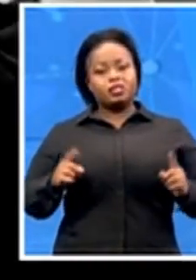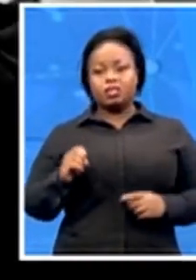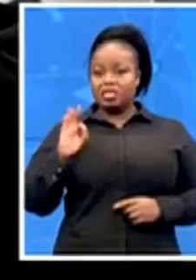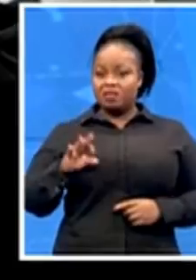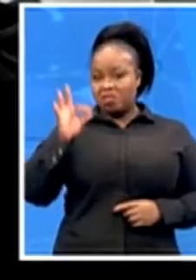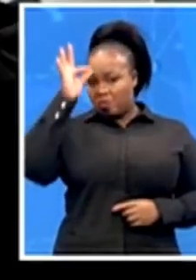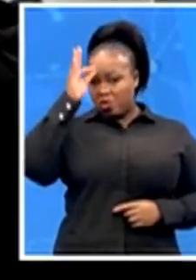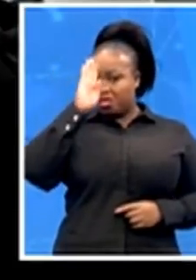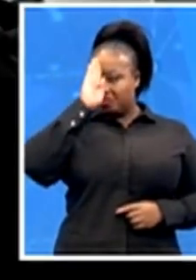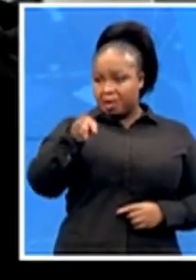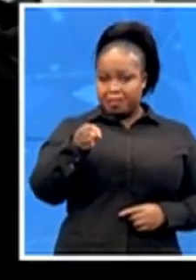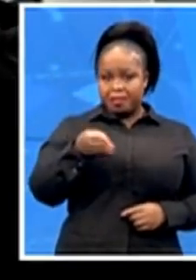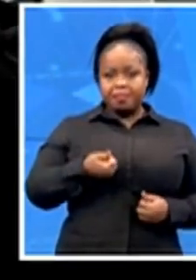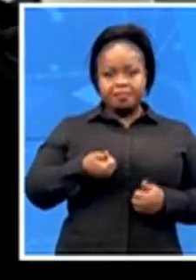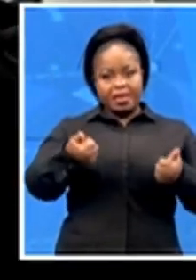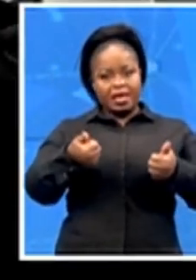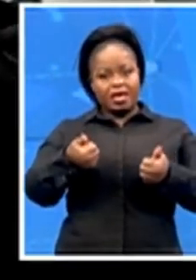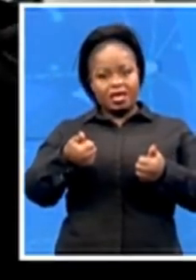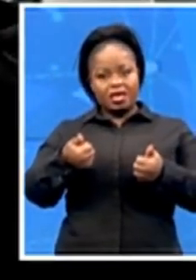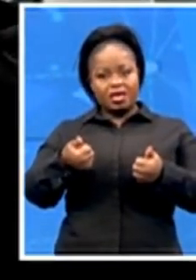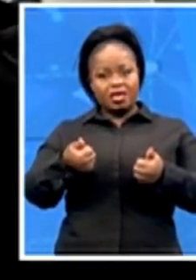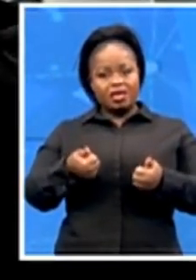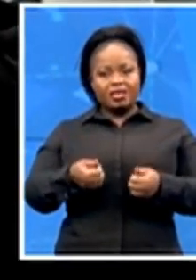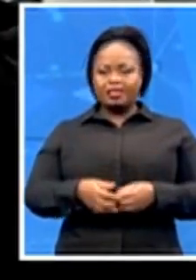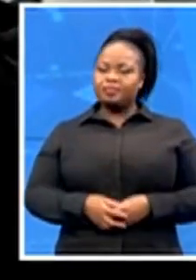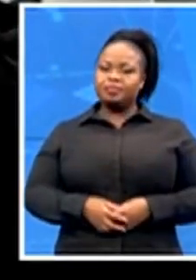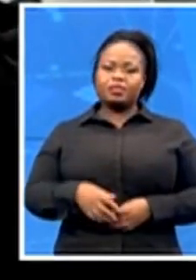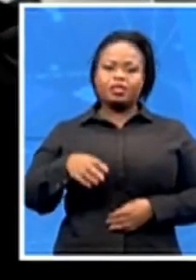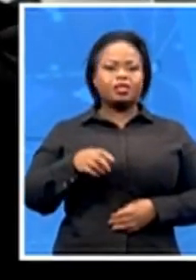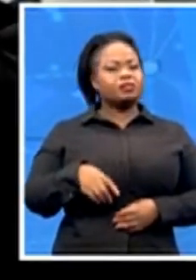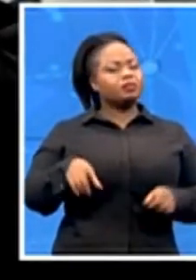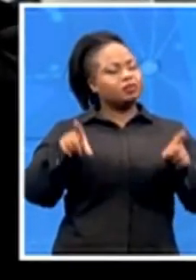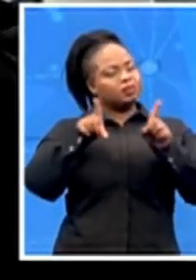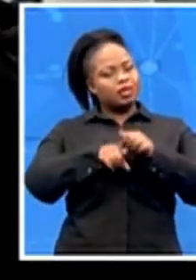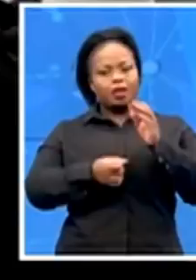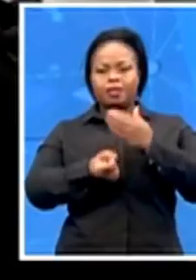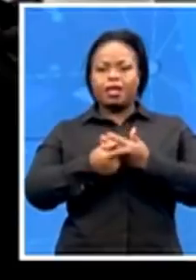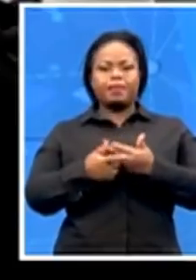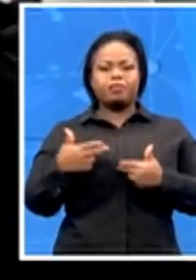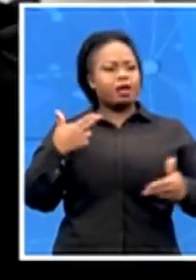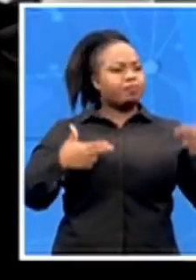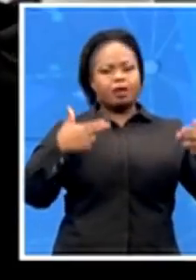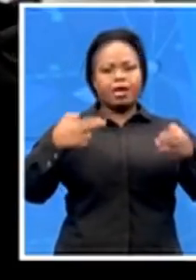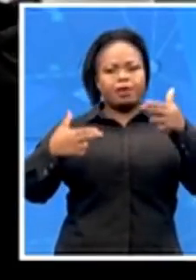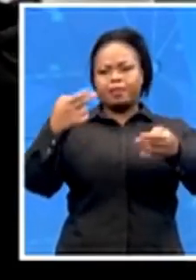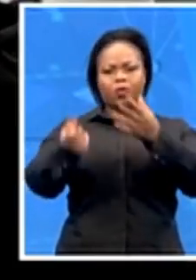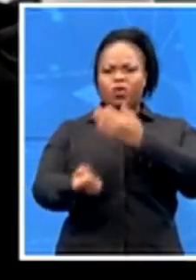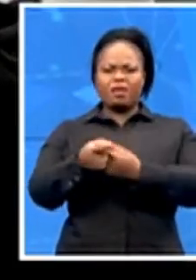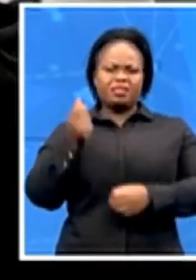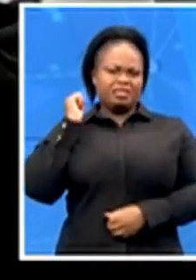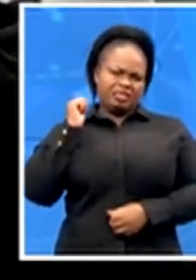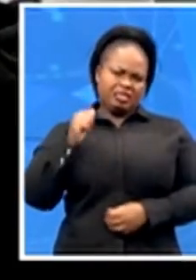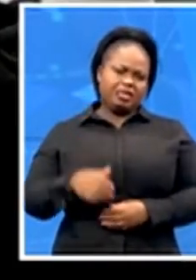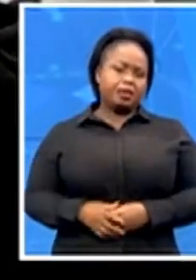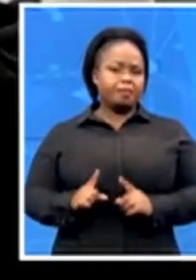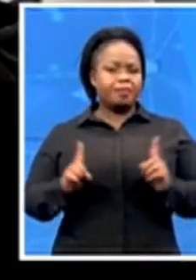a Marikana type of incident would have happened. And in this case, they were able to stand back,